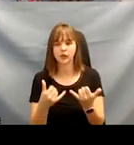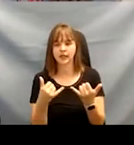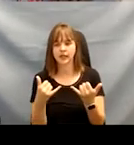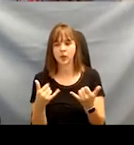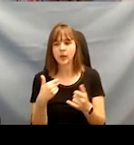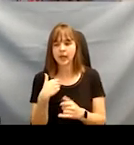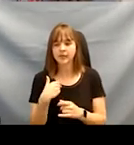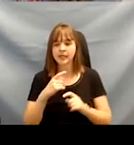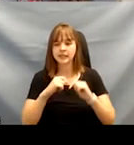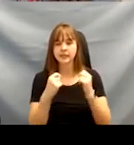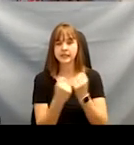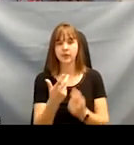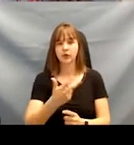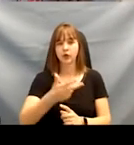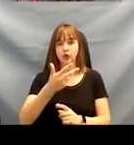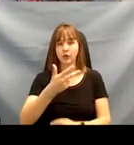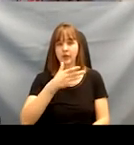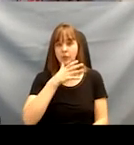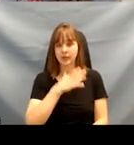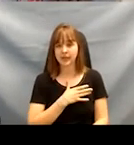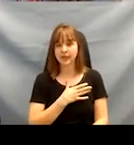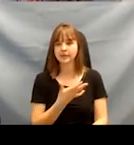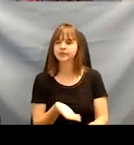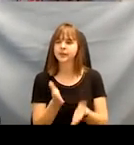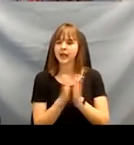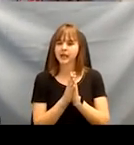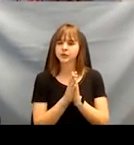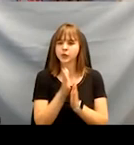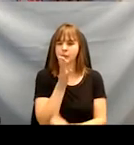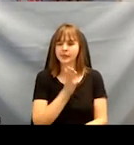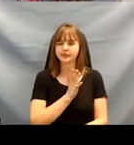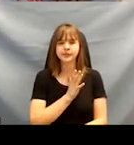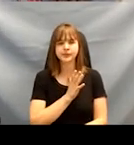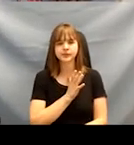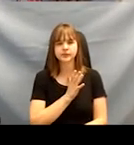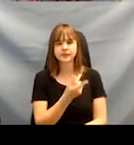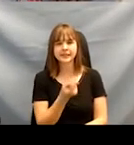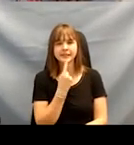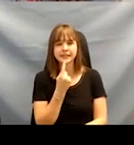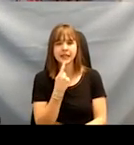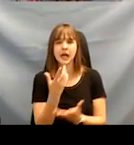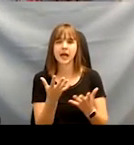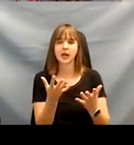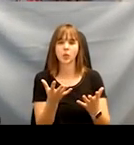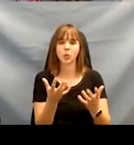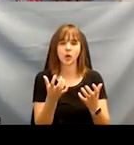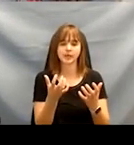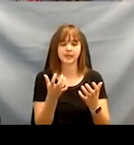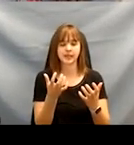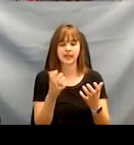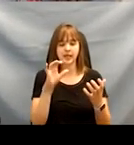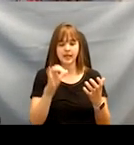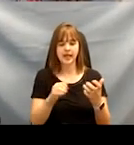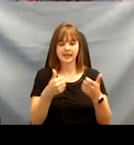women. And when I pitched this idea to them, I told them that I wanted it to be able to grow with us through each stage of our